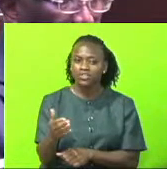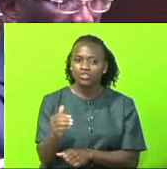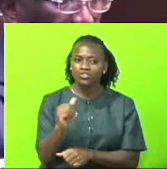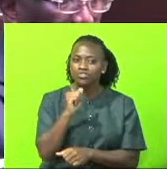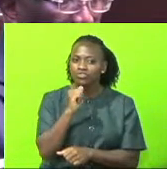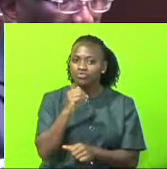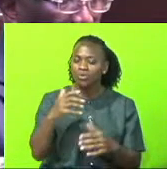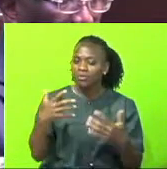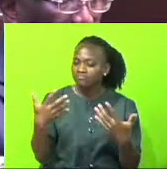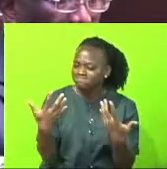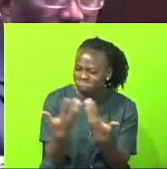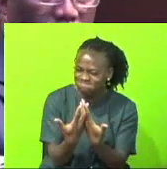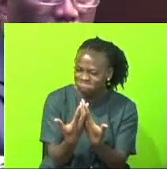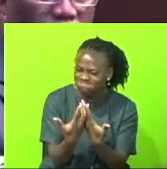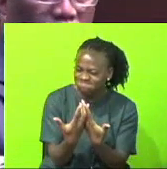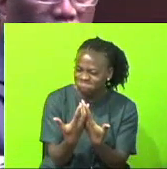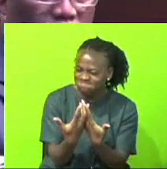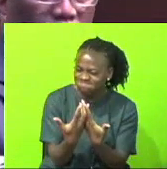ruling.